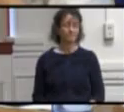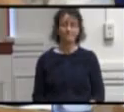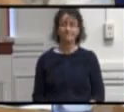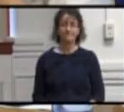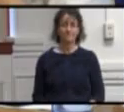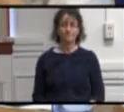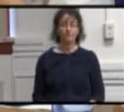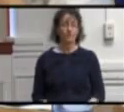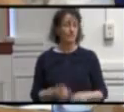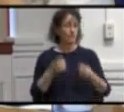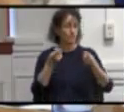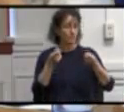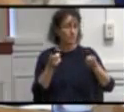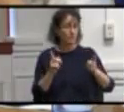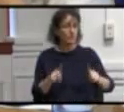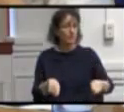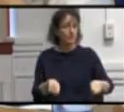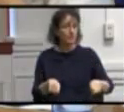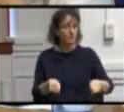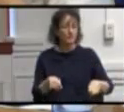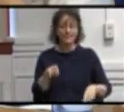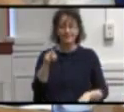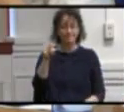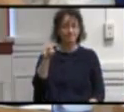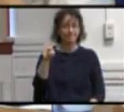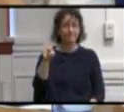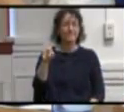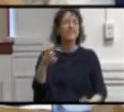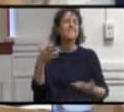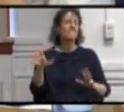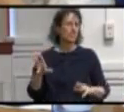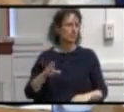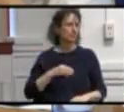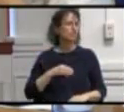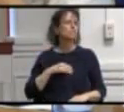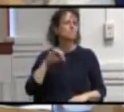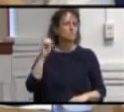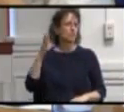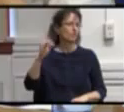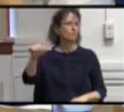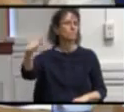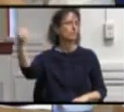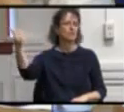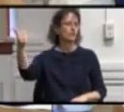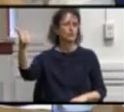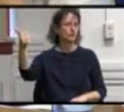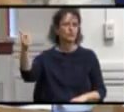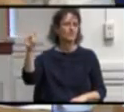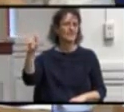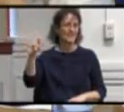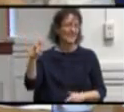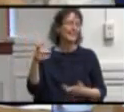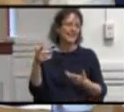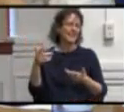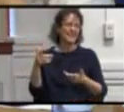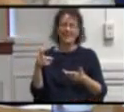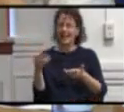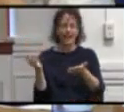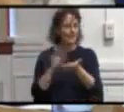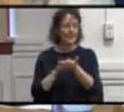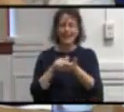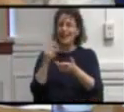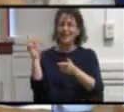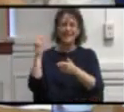Unfortunately, however, that candidate had accepted another job in his home state. This was also